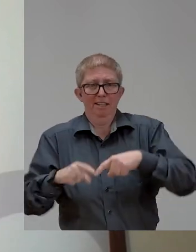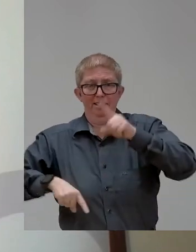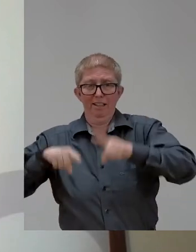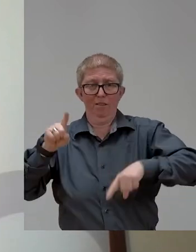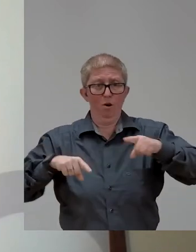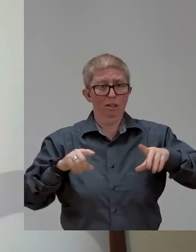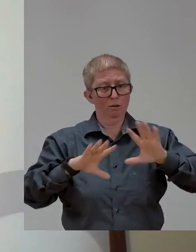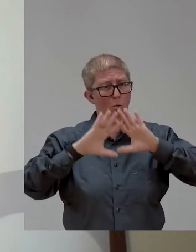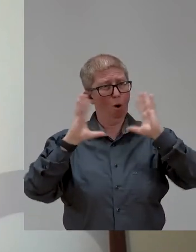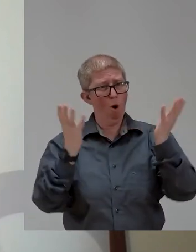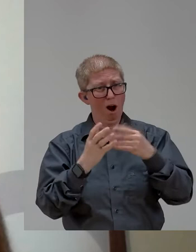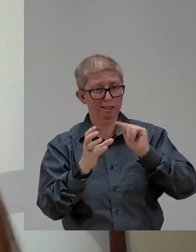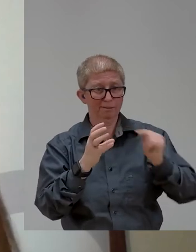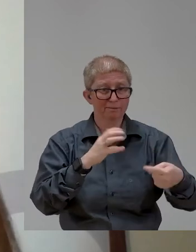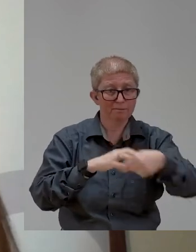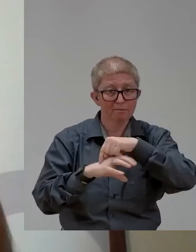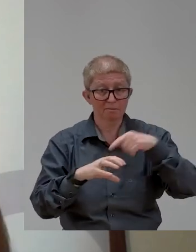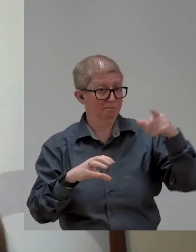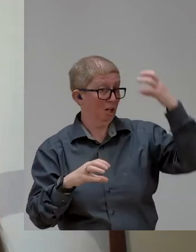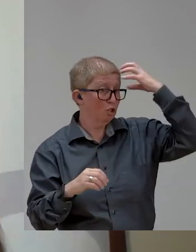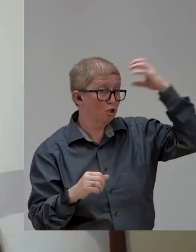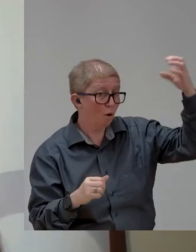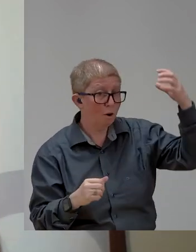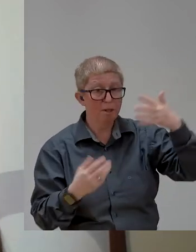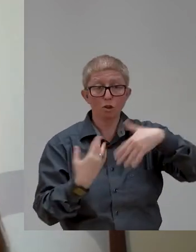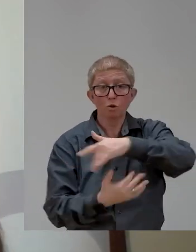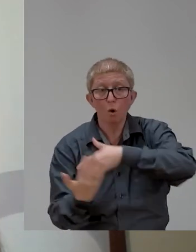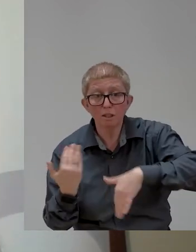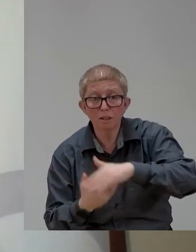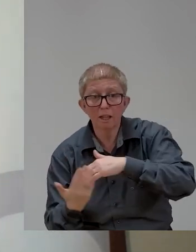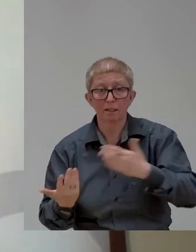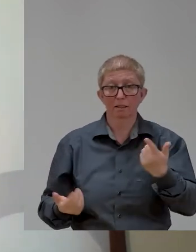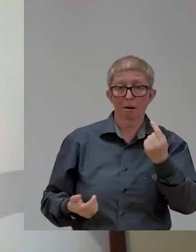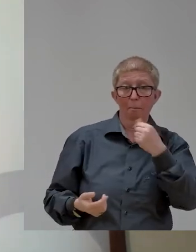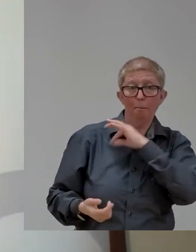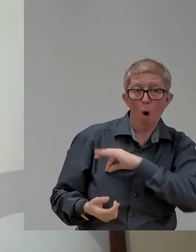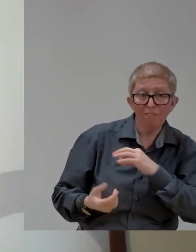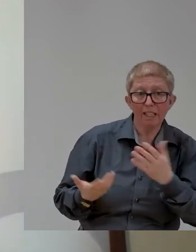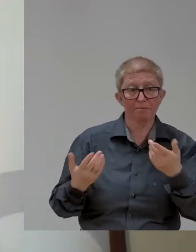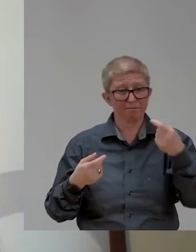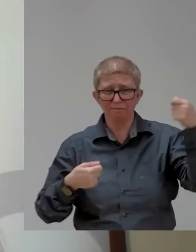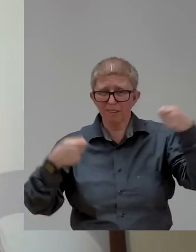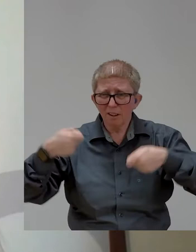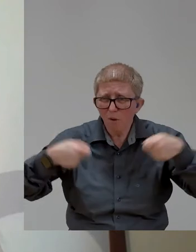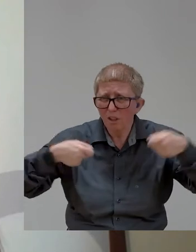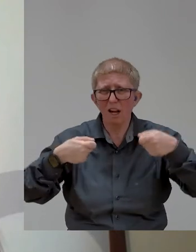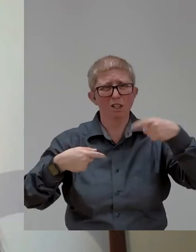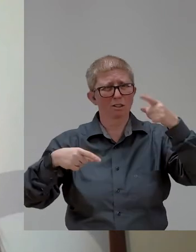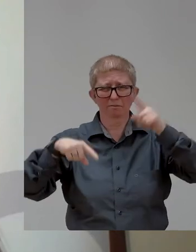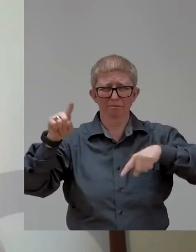governments and entities, social businesses, non-profit organizations, foundations, all of them with the same